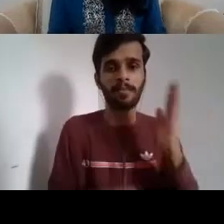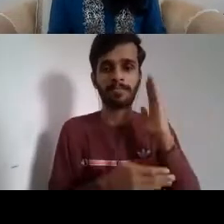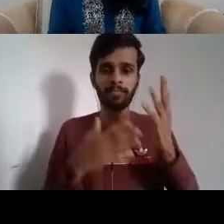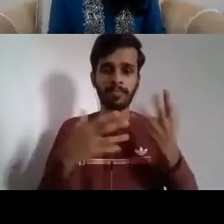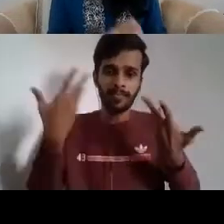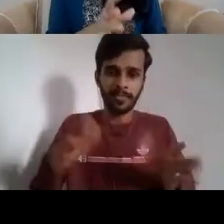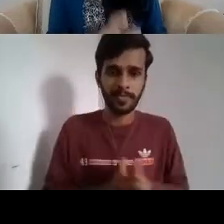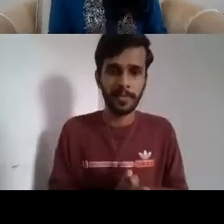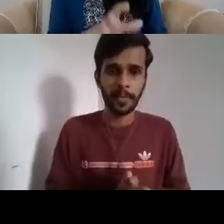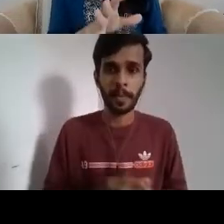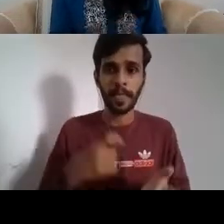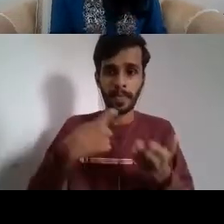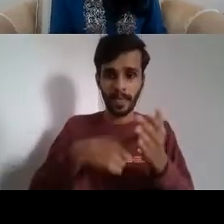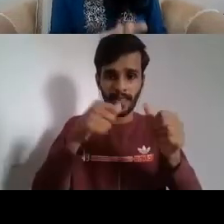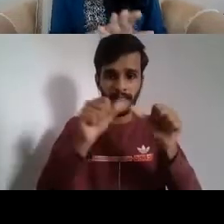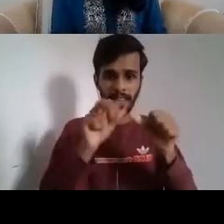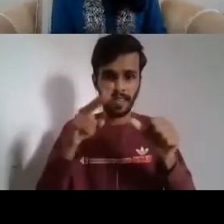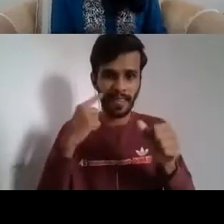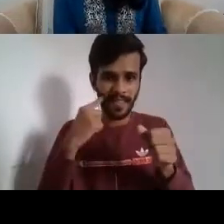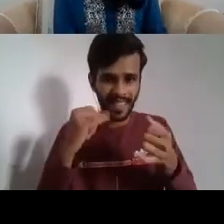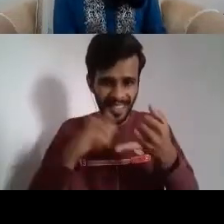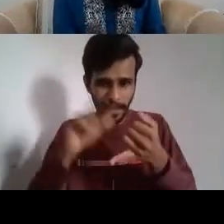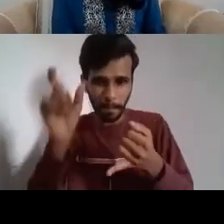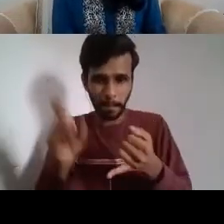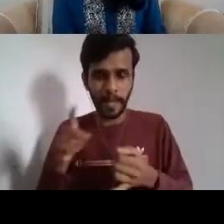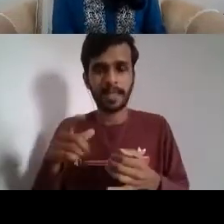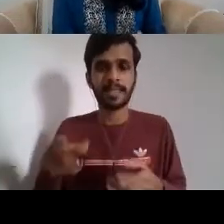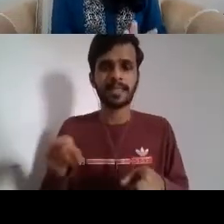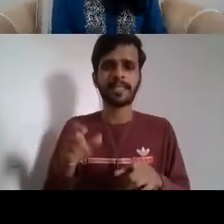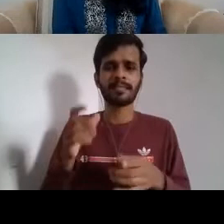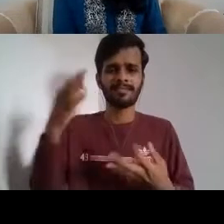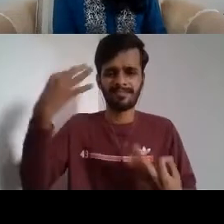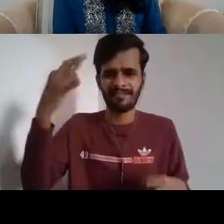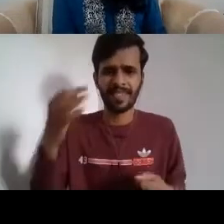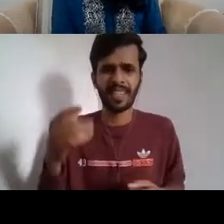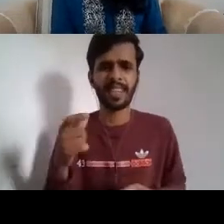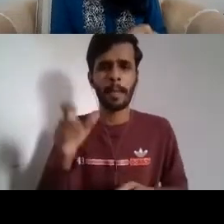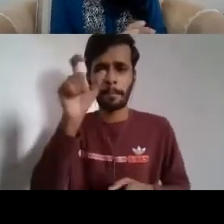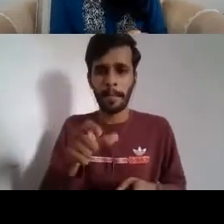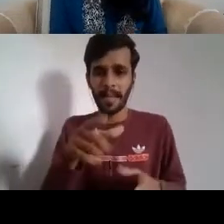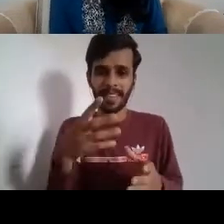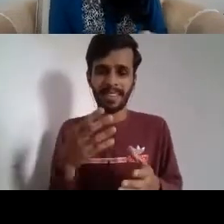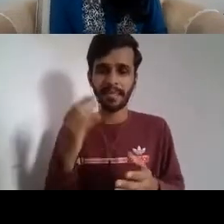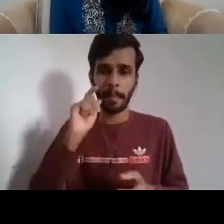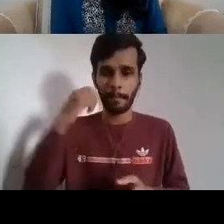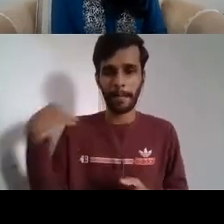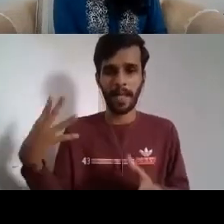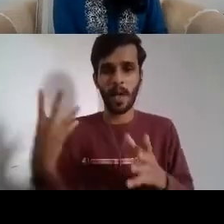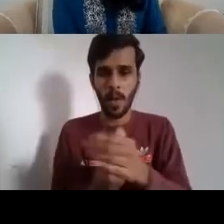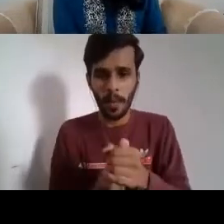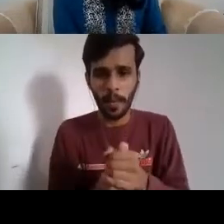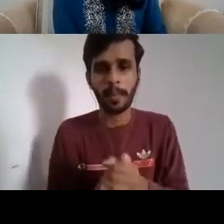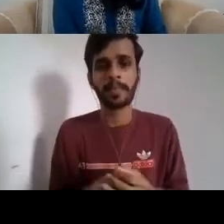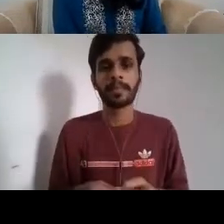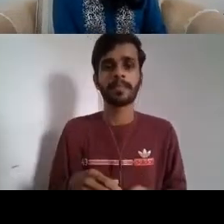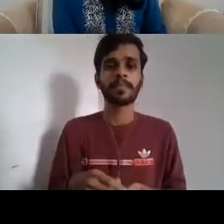Shankar initially toured as a dancer with his brother's troupe from the time he was 10 years